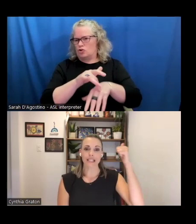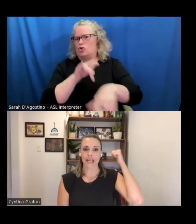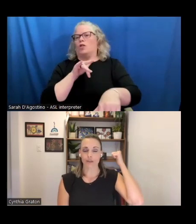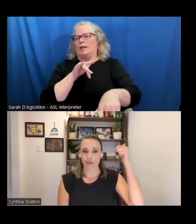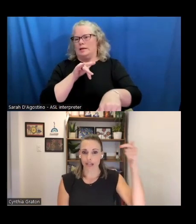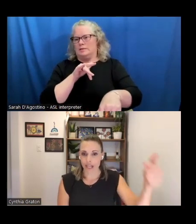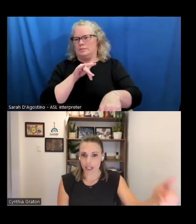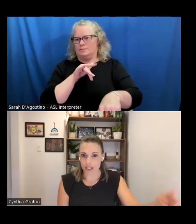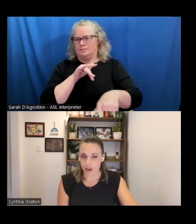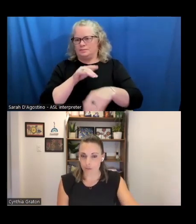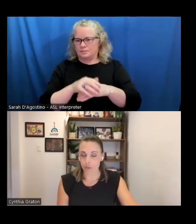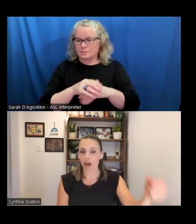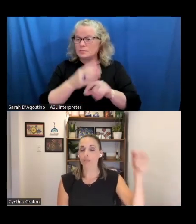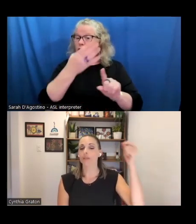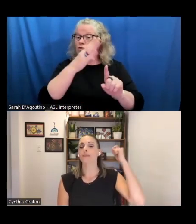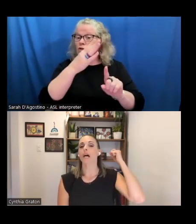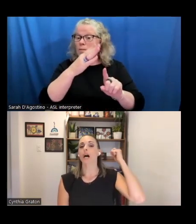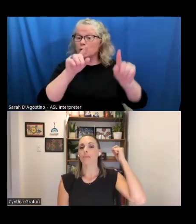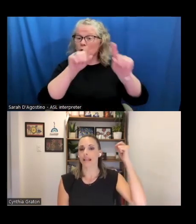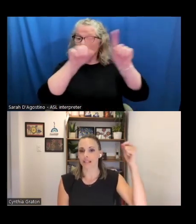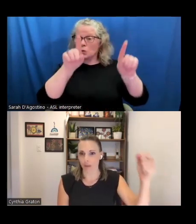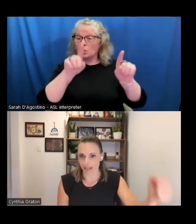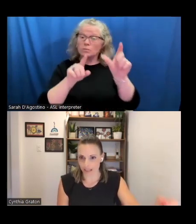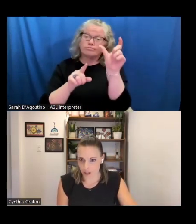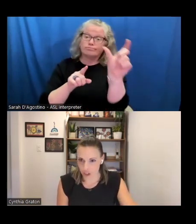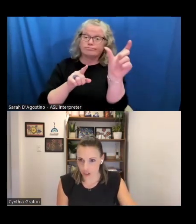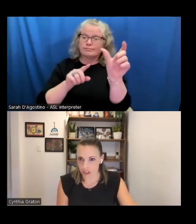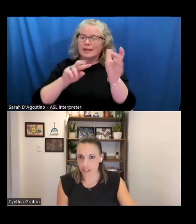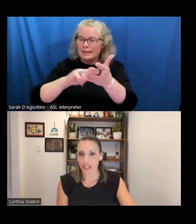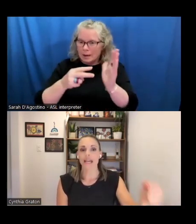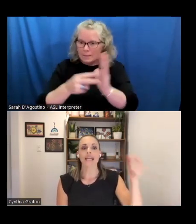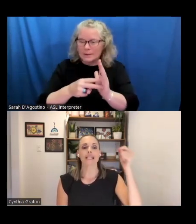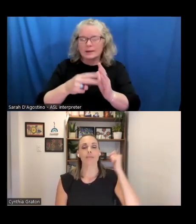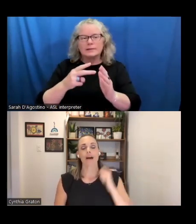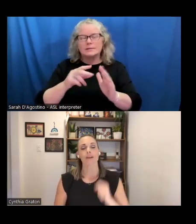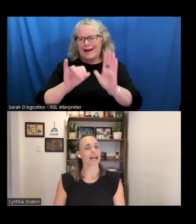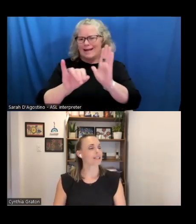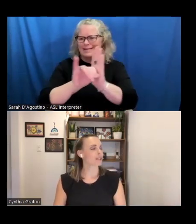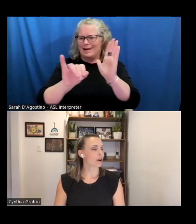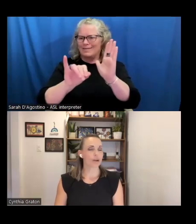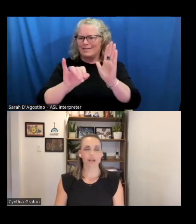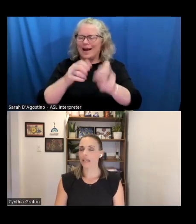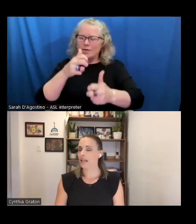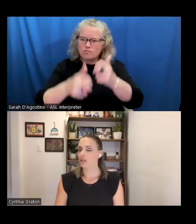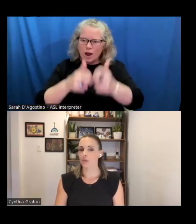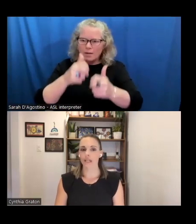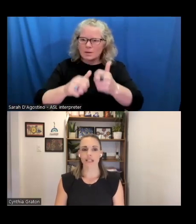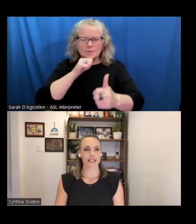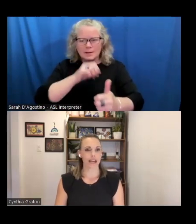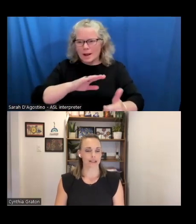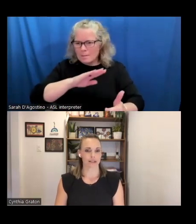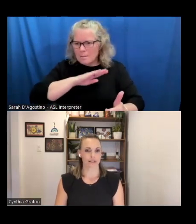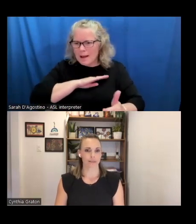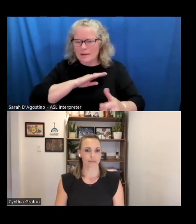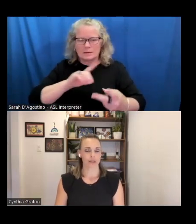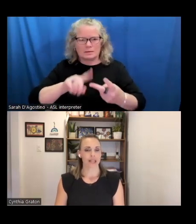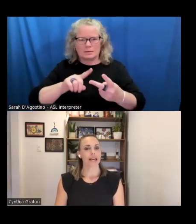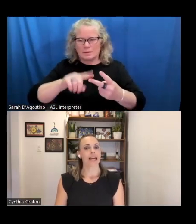bubble, identifying unsolved problems, unmet expectations. It's about as early as you can